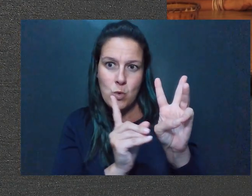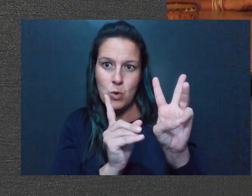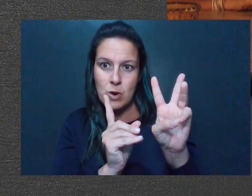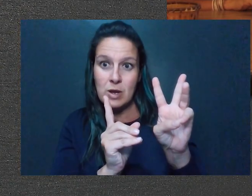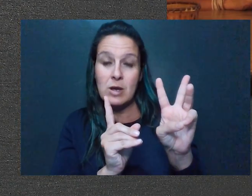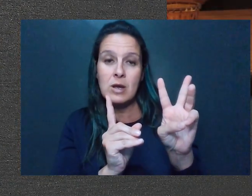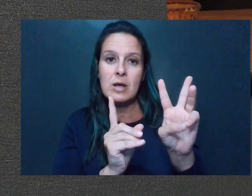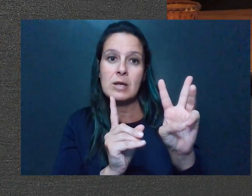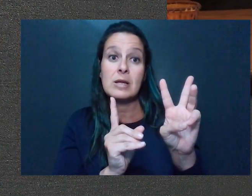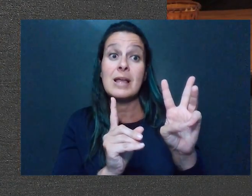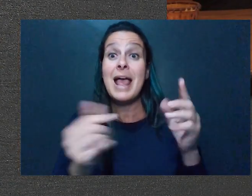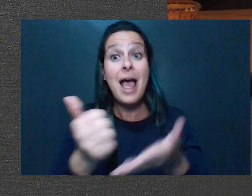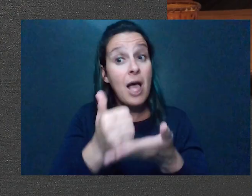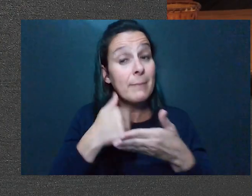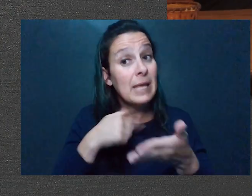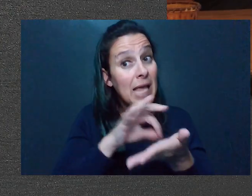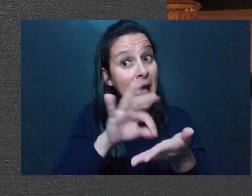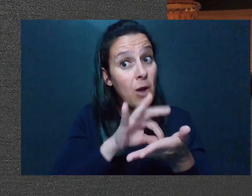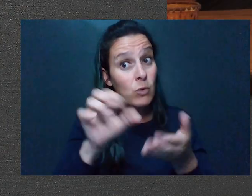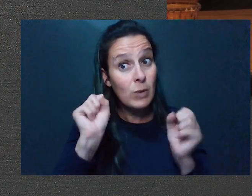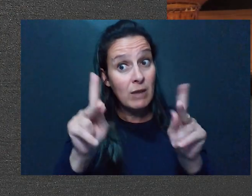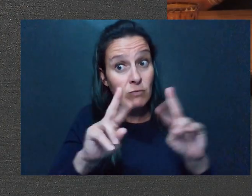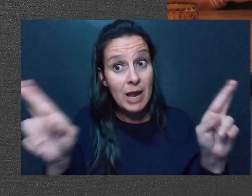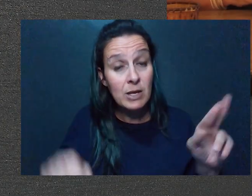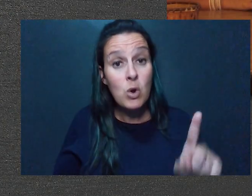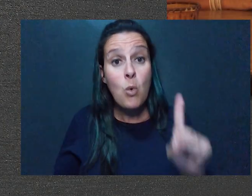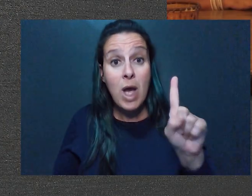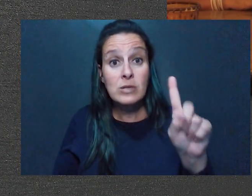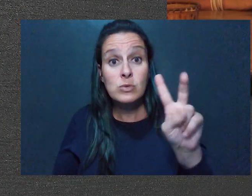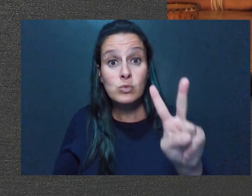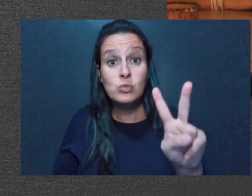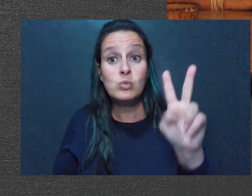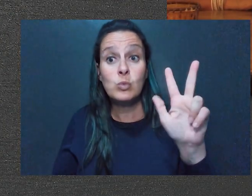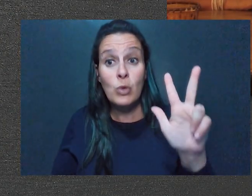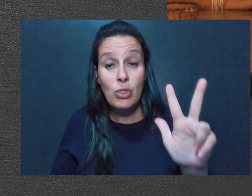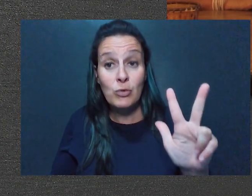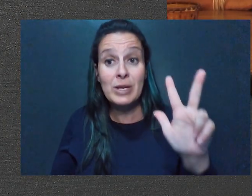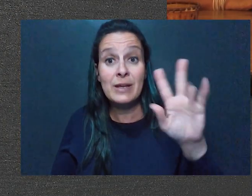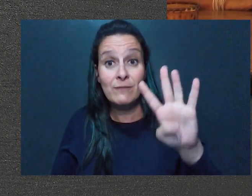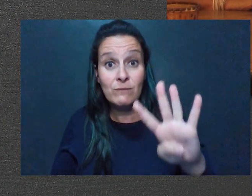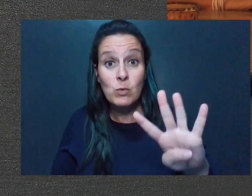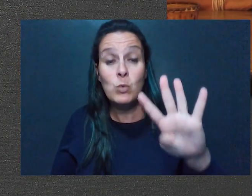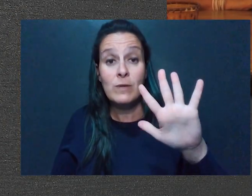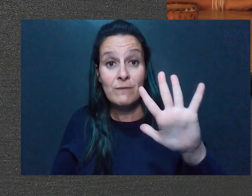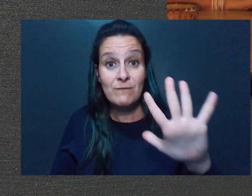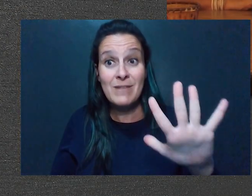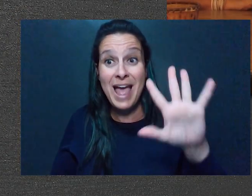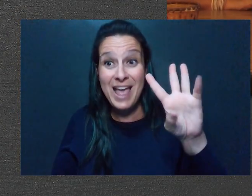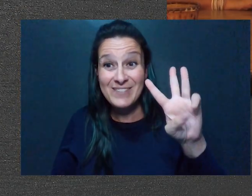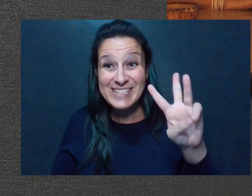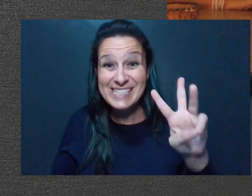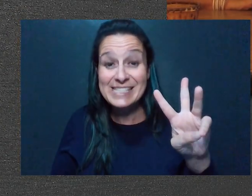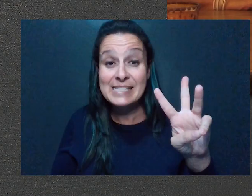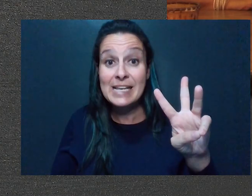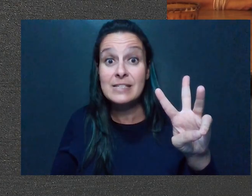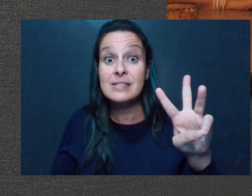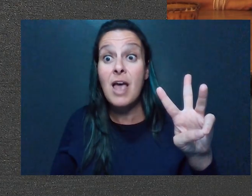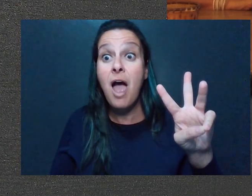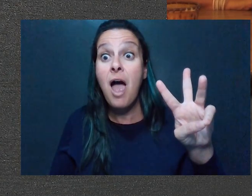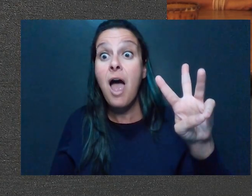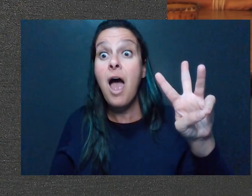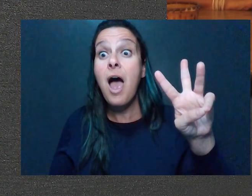Now we have, help me, I need your help counting. Are you ready? 1, 2, 3, 4, 5,